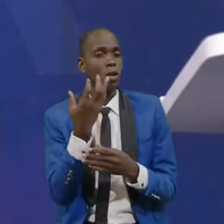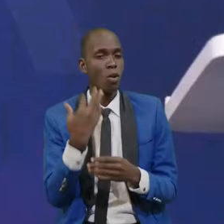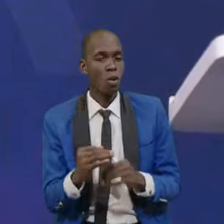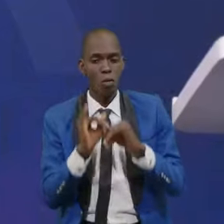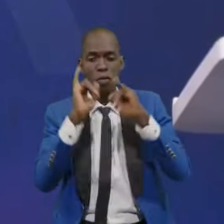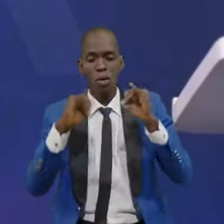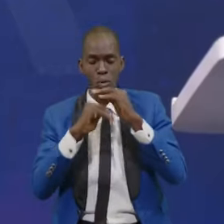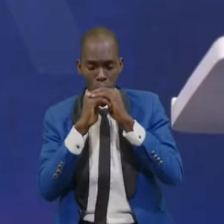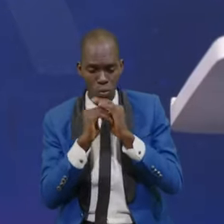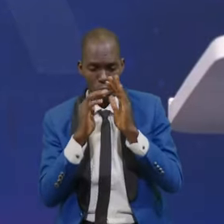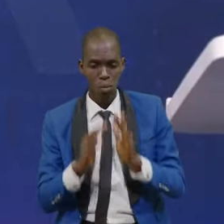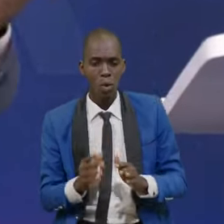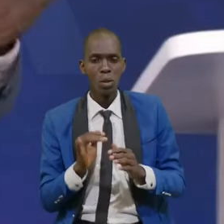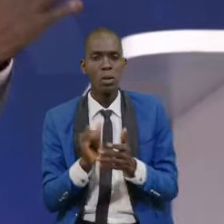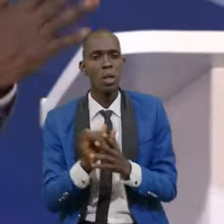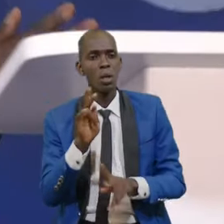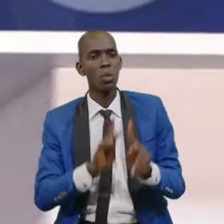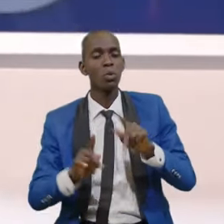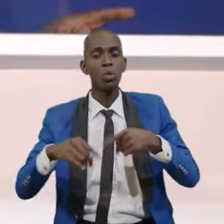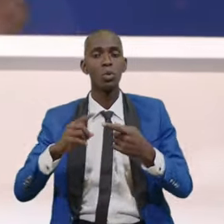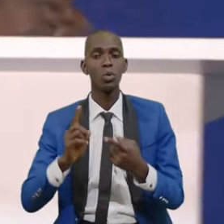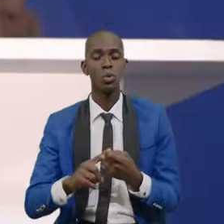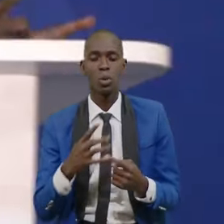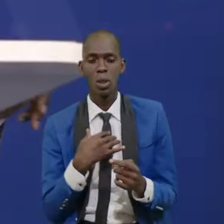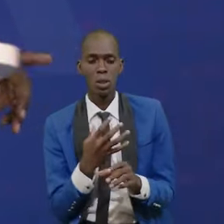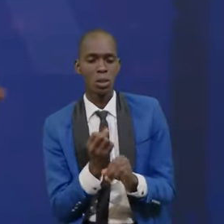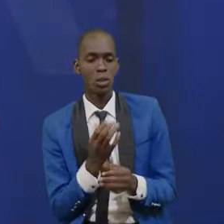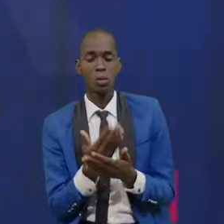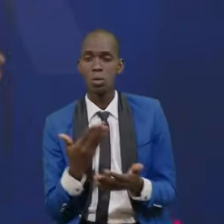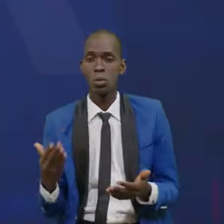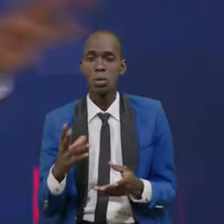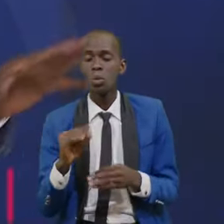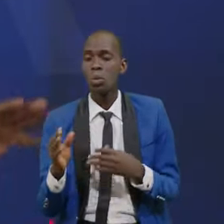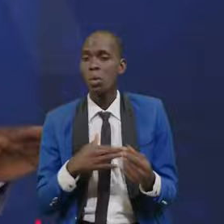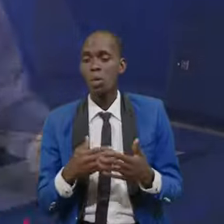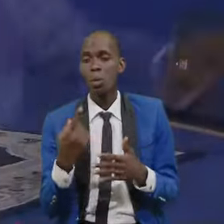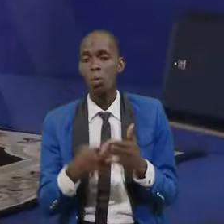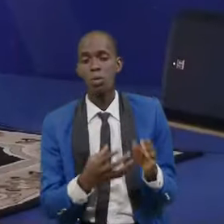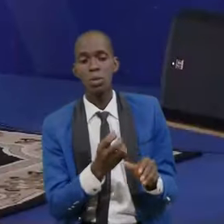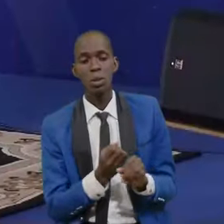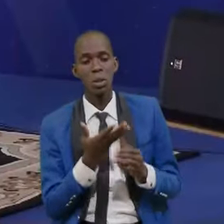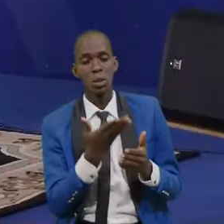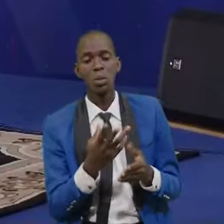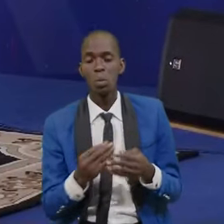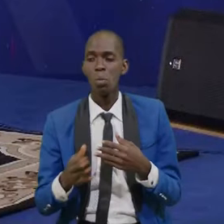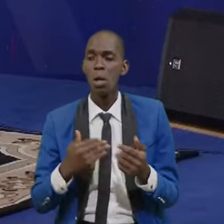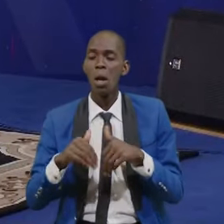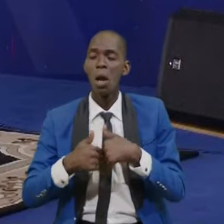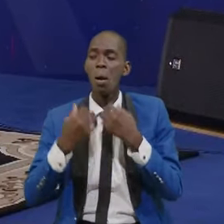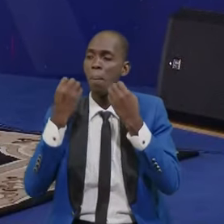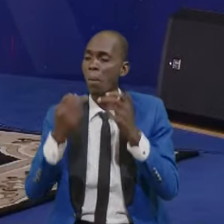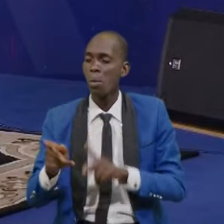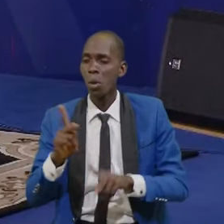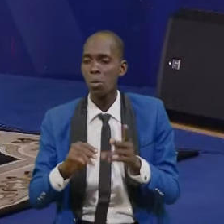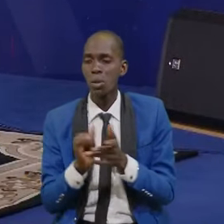and they want something. Whatever you get there, no matter how many people are healed by that kind of